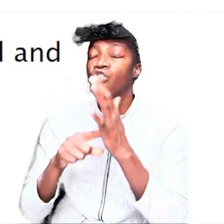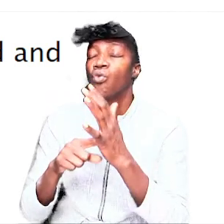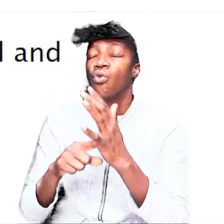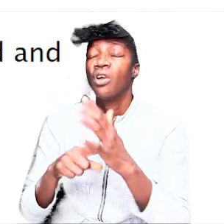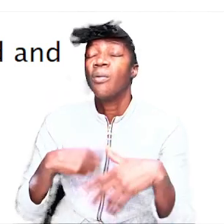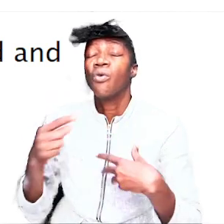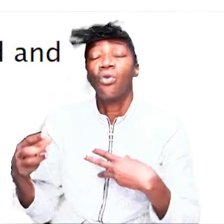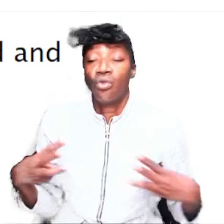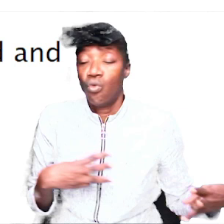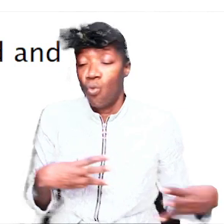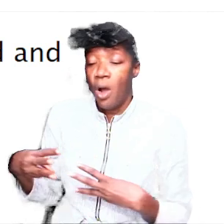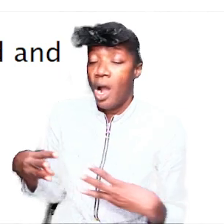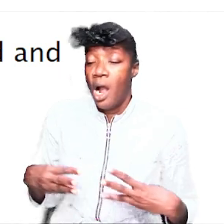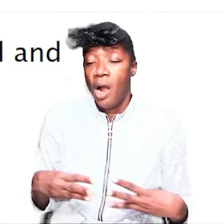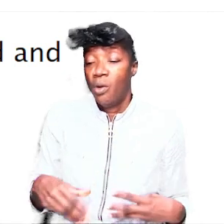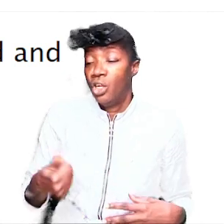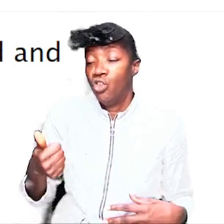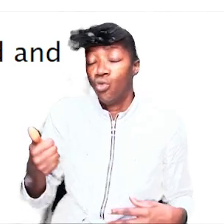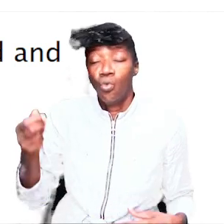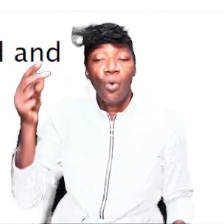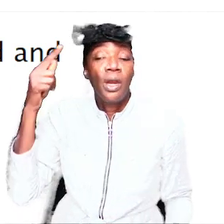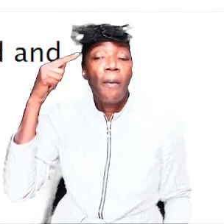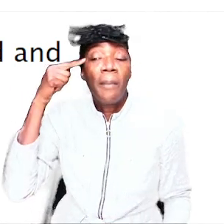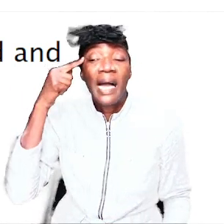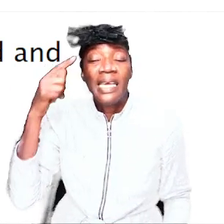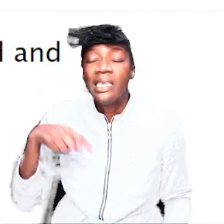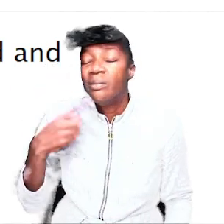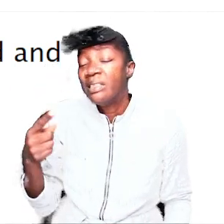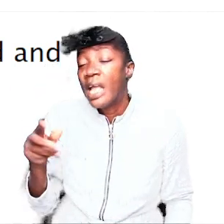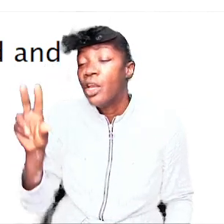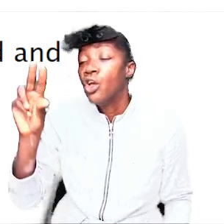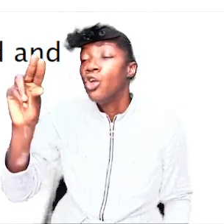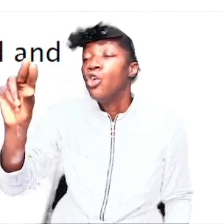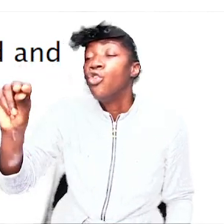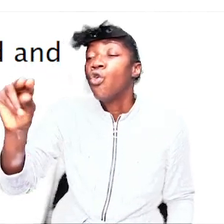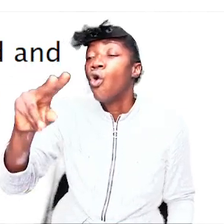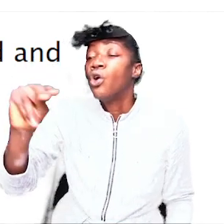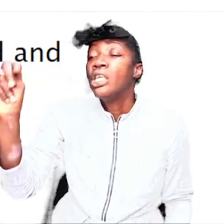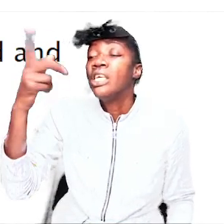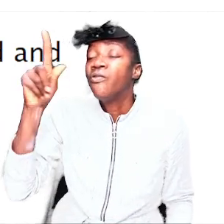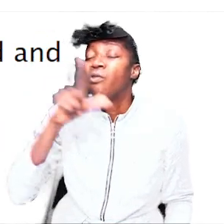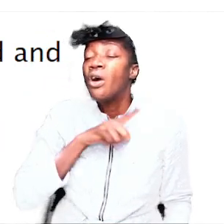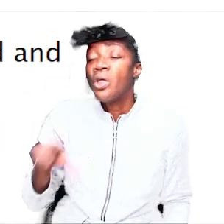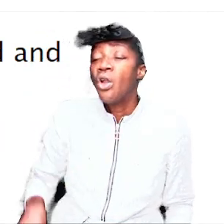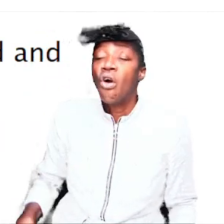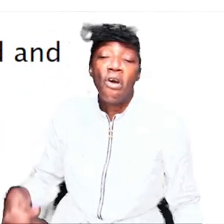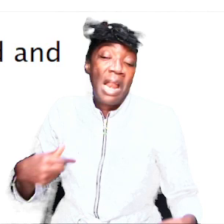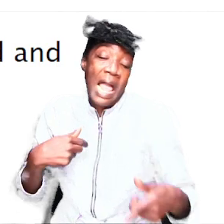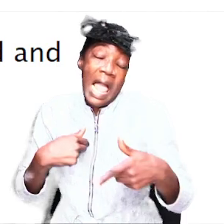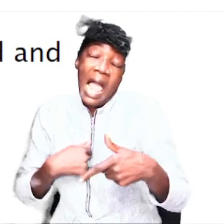might. He was saying there was no need for the Lord right now. I got this.